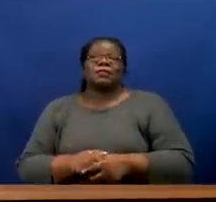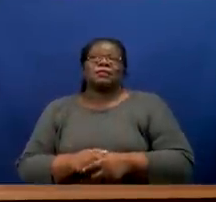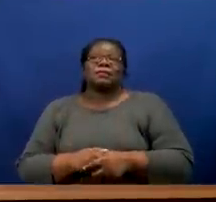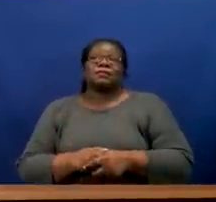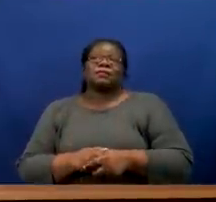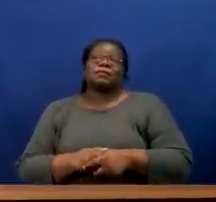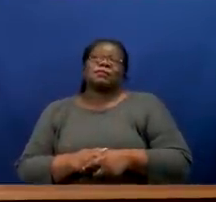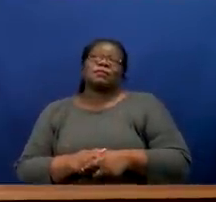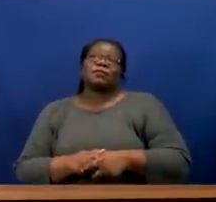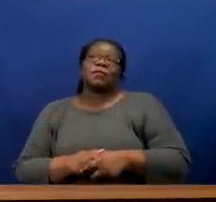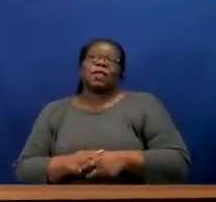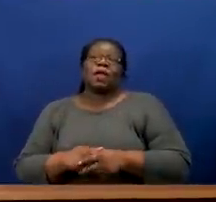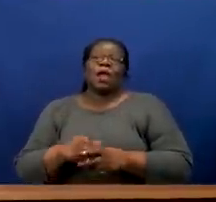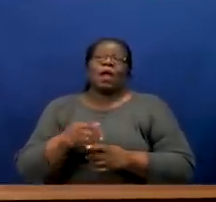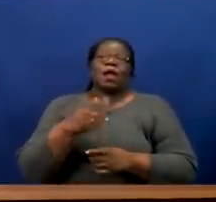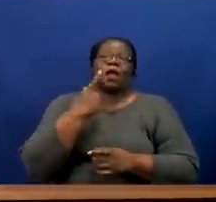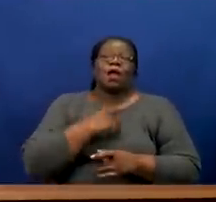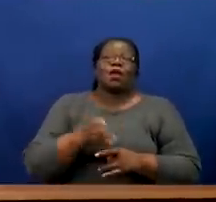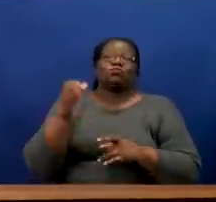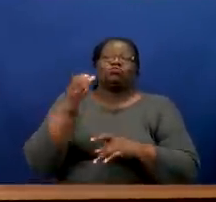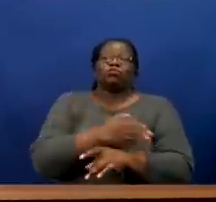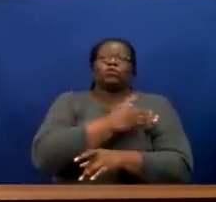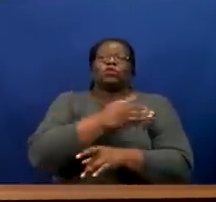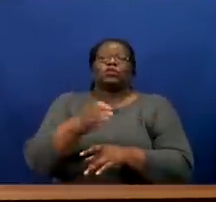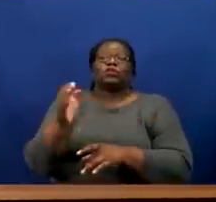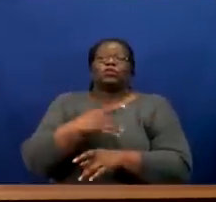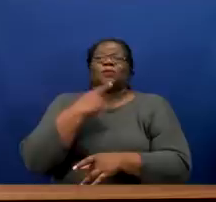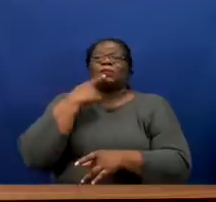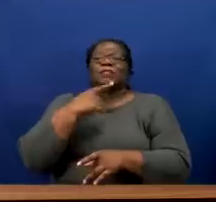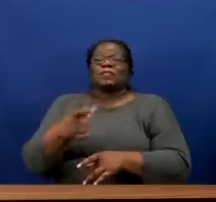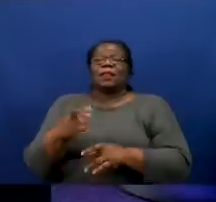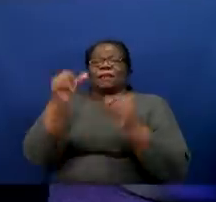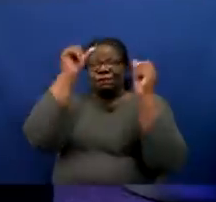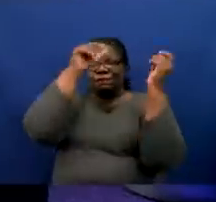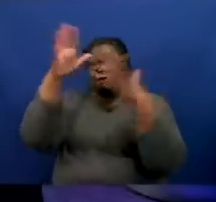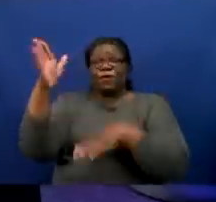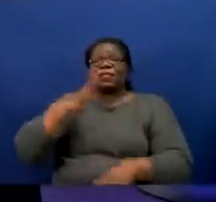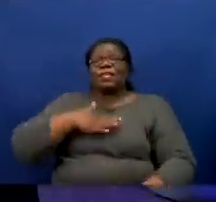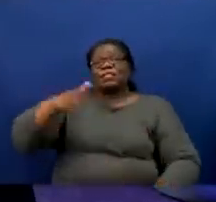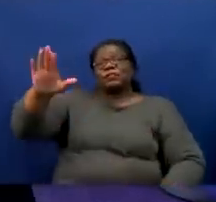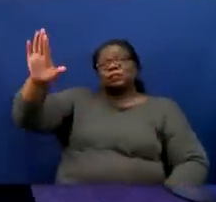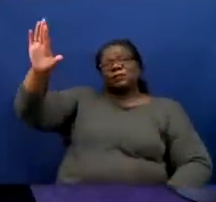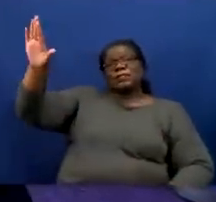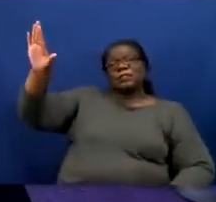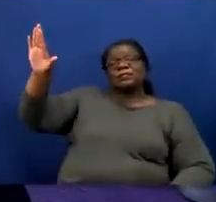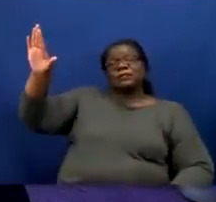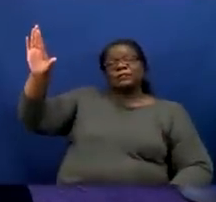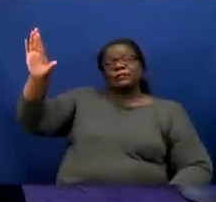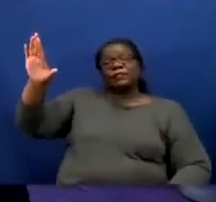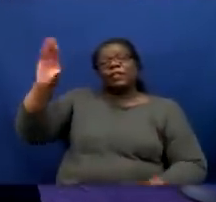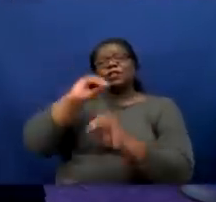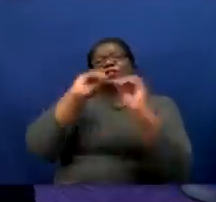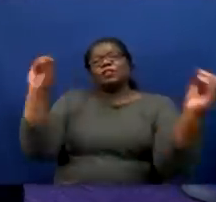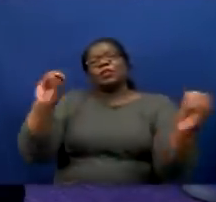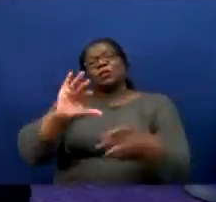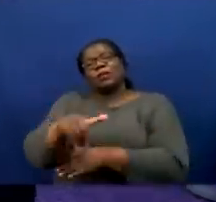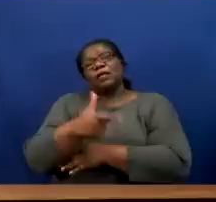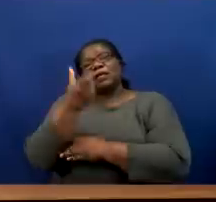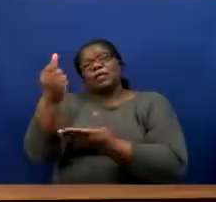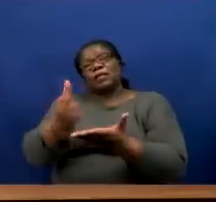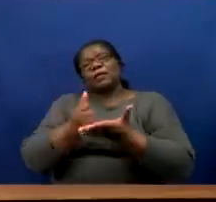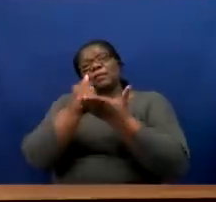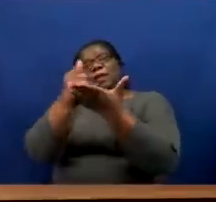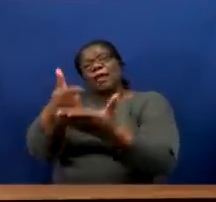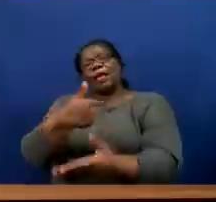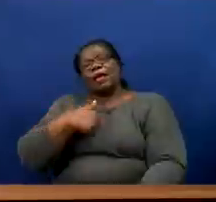old school song would go like this. Father, I stretch my hand to thee, but there's no other help, no